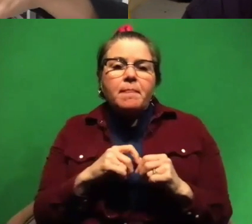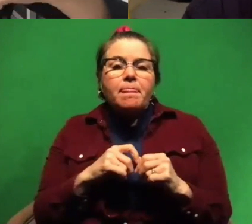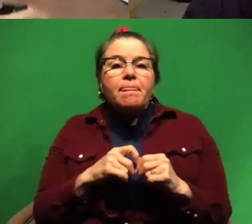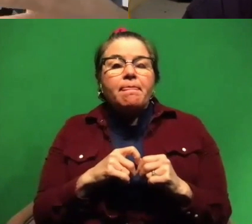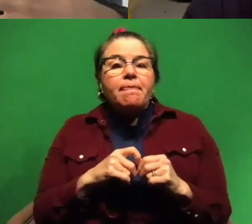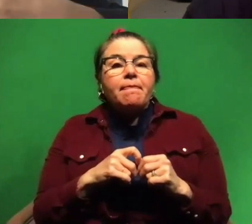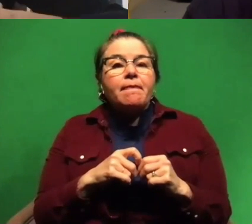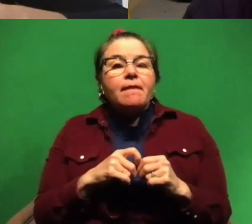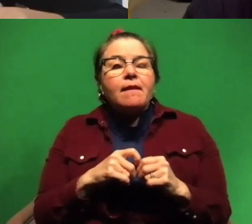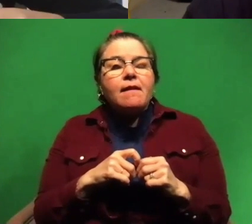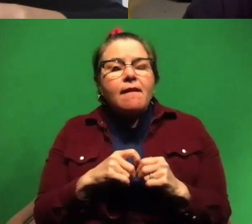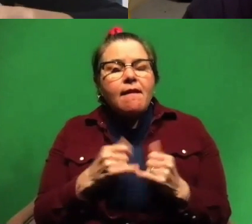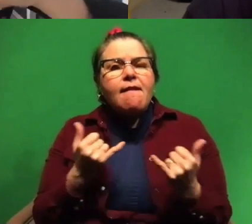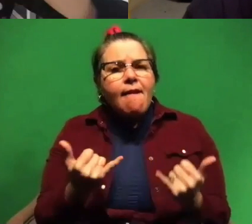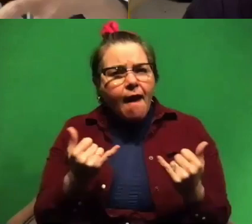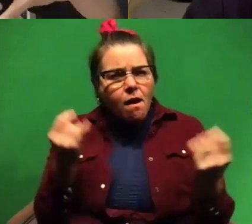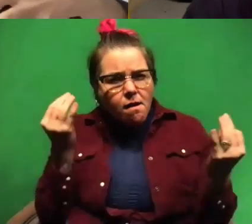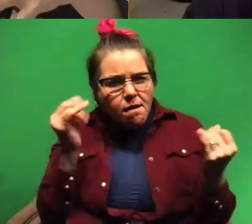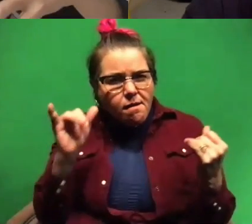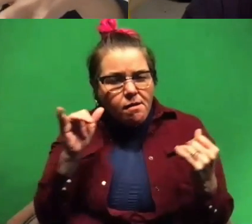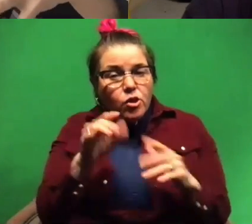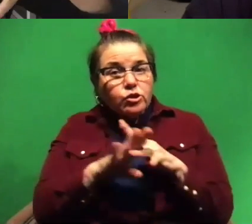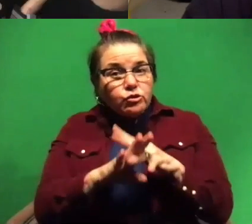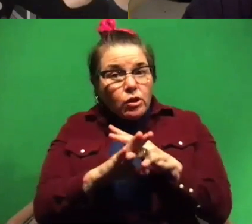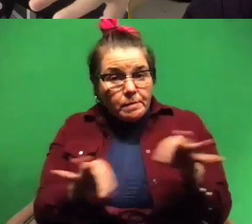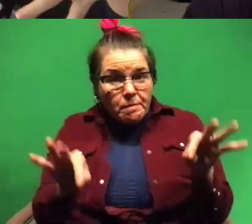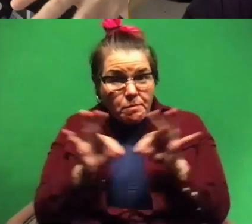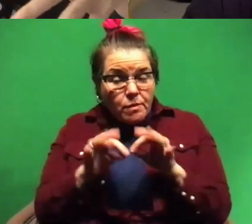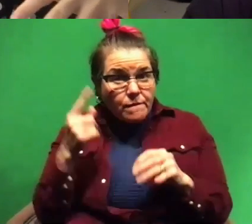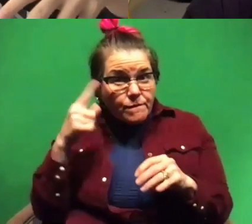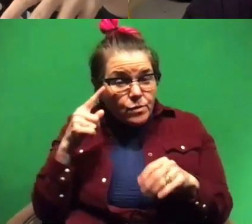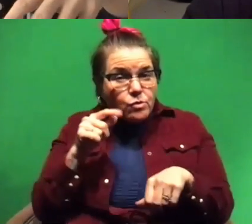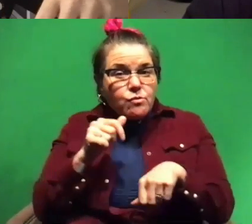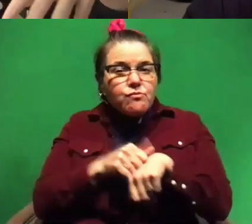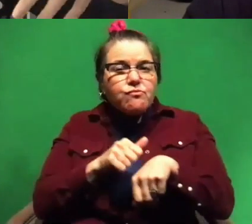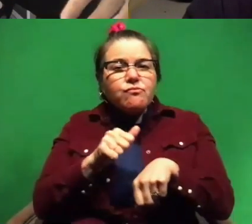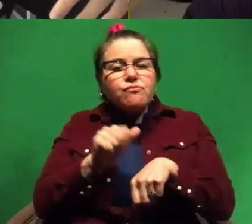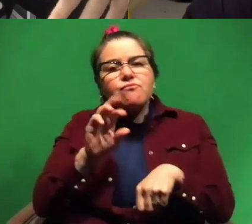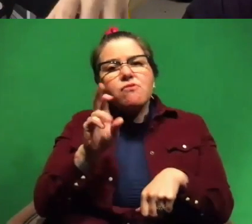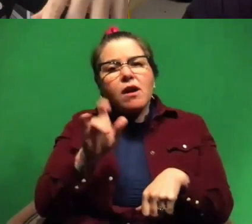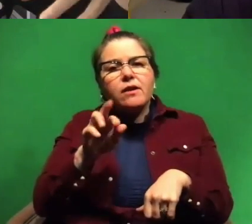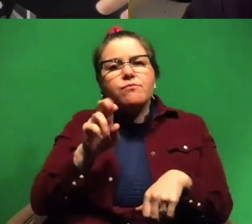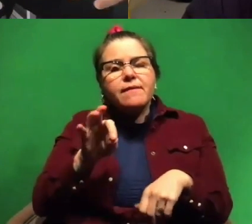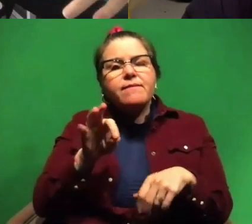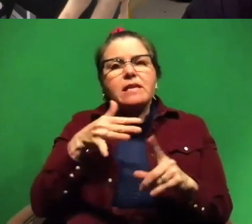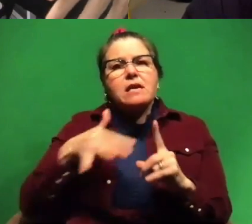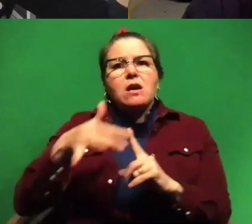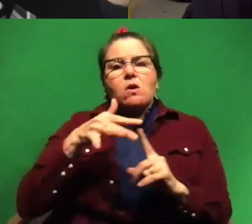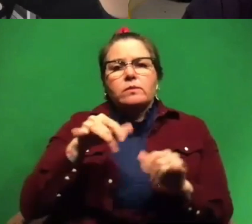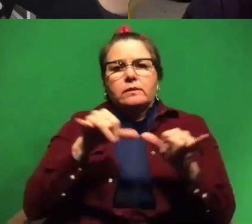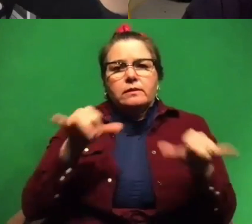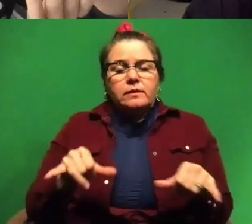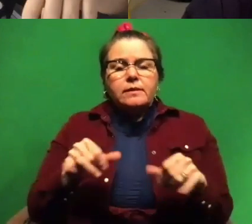what we think now is that these sharks are actually really important for the rocky reef ecosystems, because they mostly feed